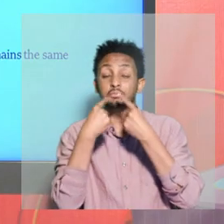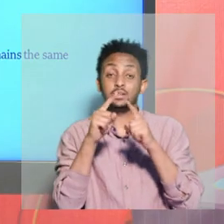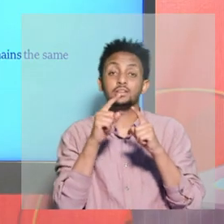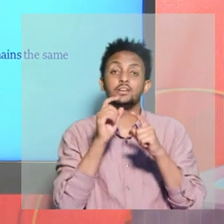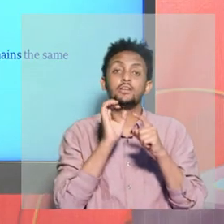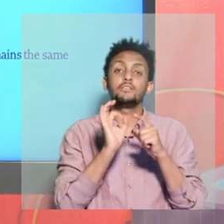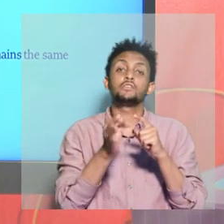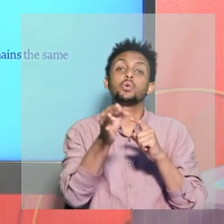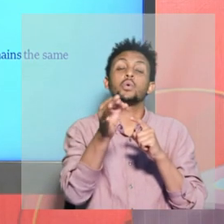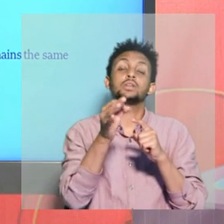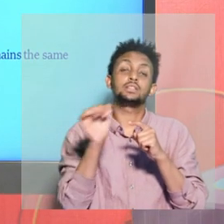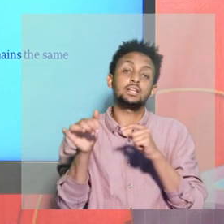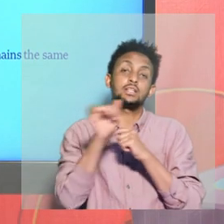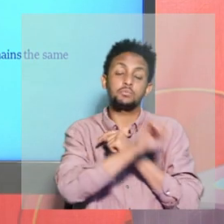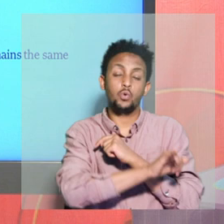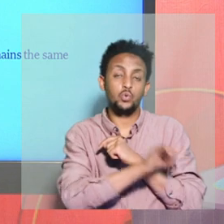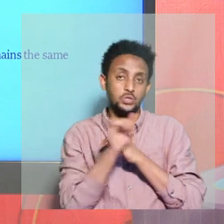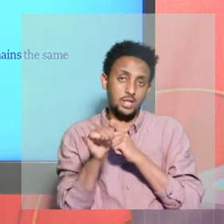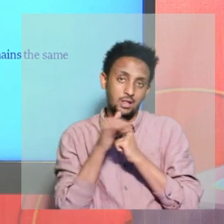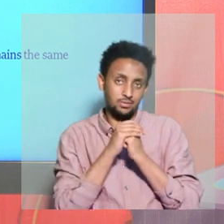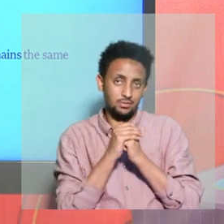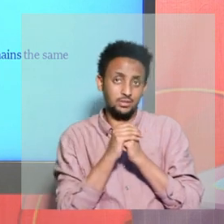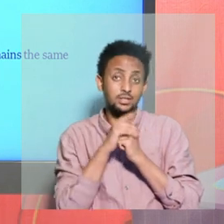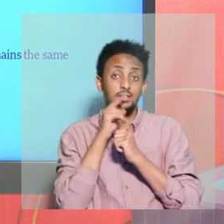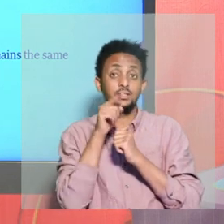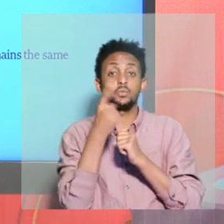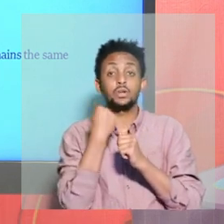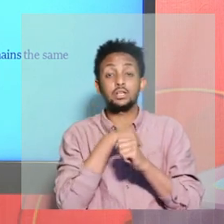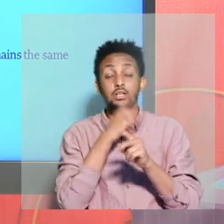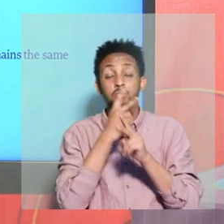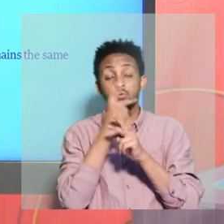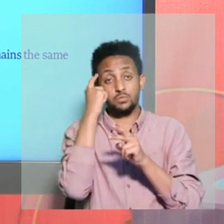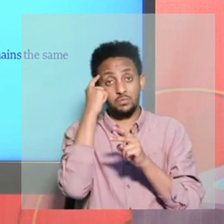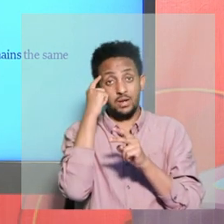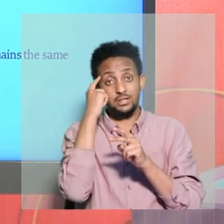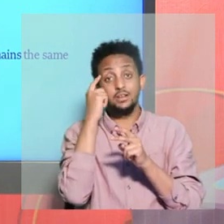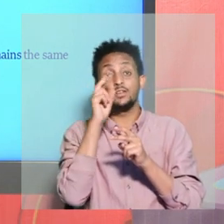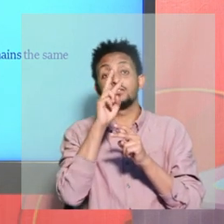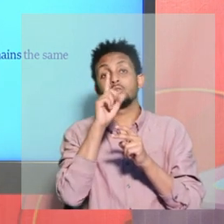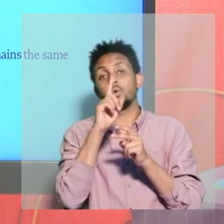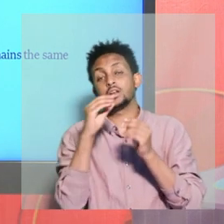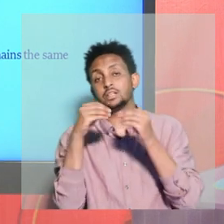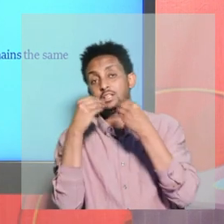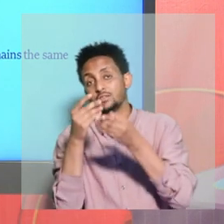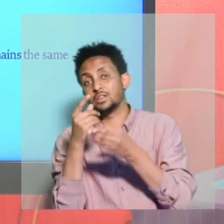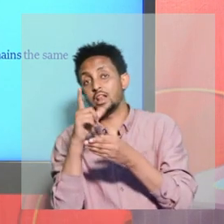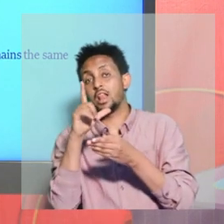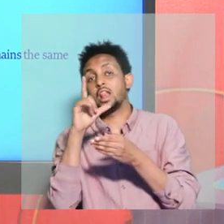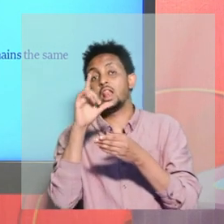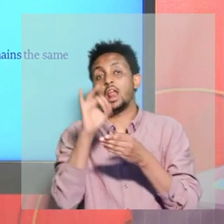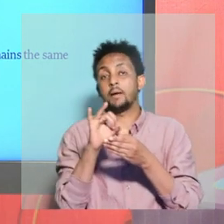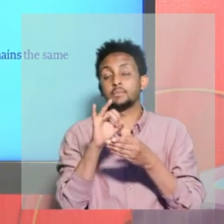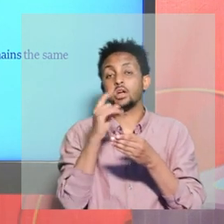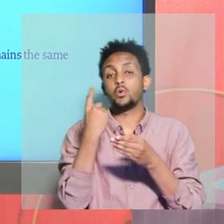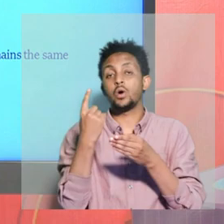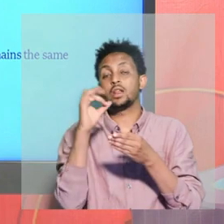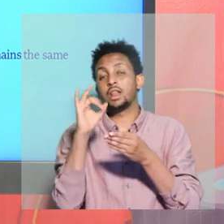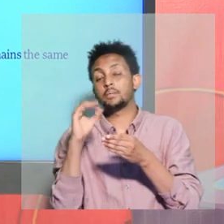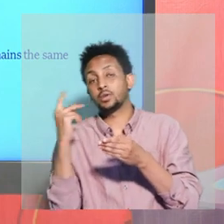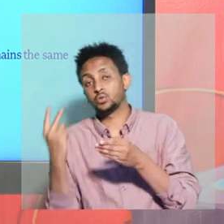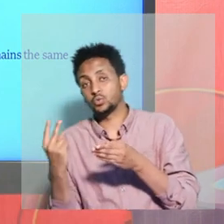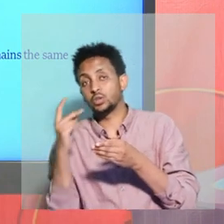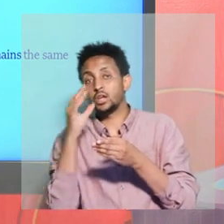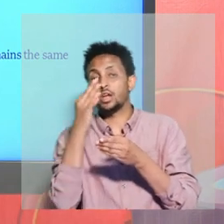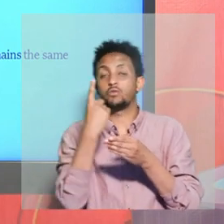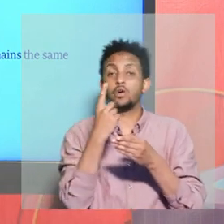the frequency remains constant. Therefore, keeping this in your mind, V1 can be given as lambda times lambda 1 times